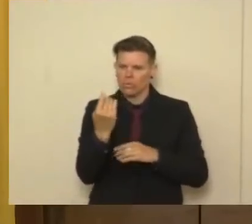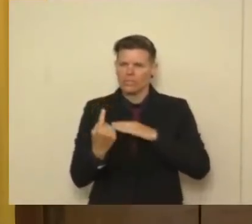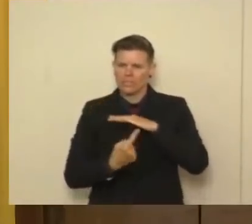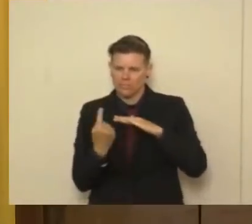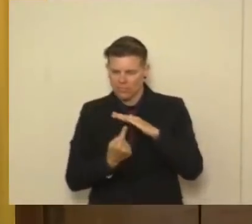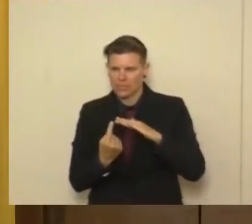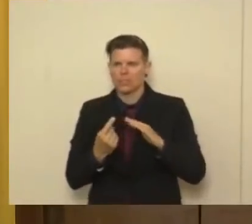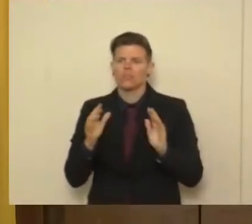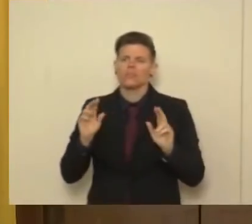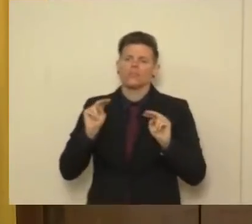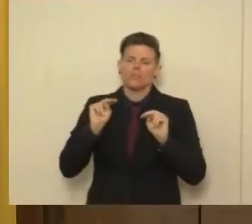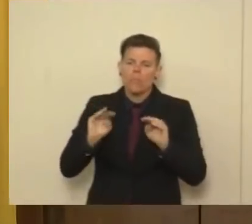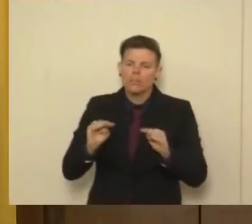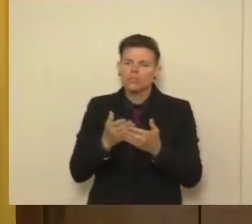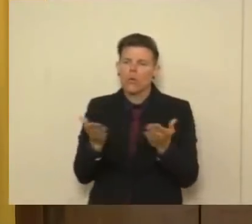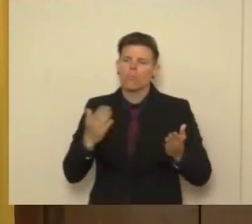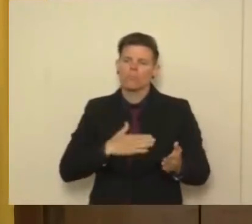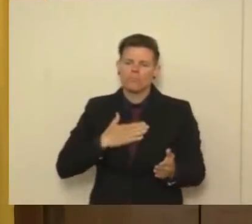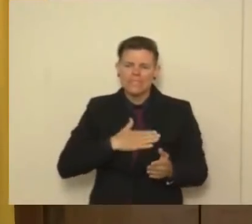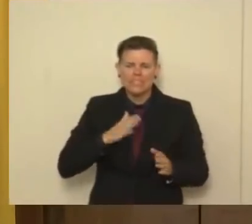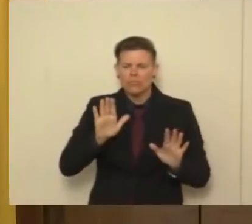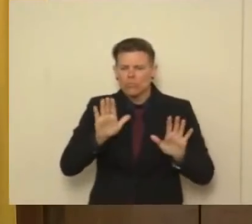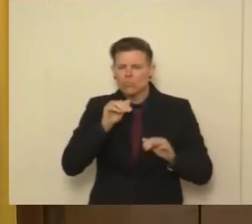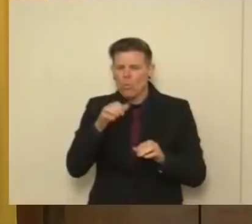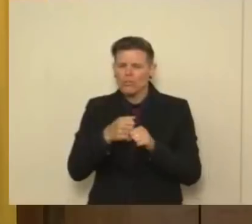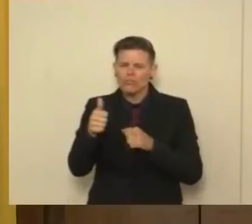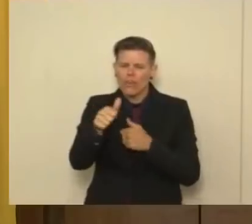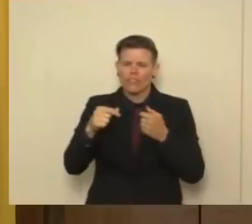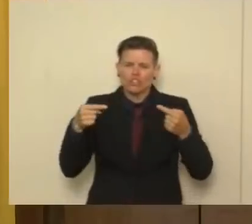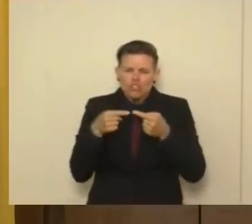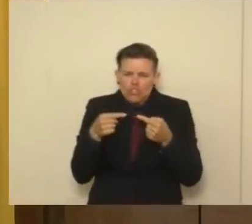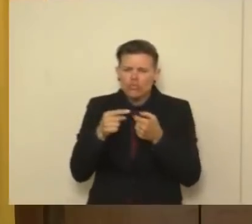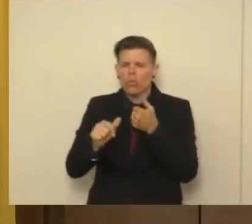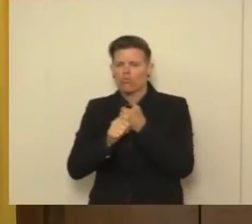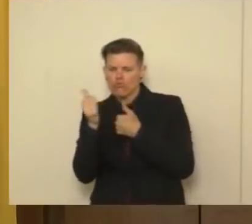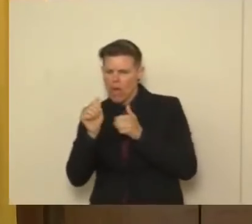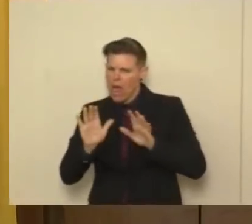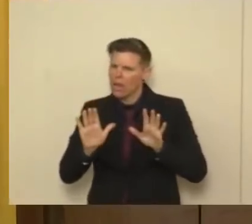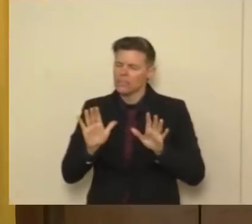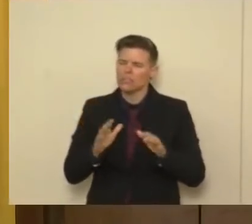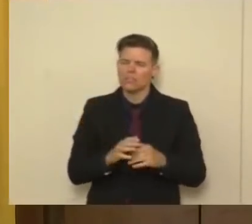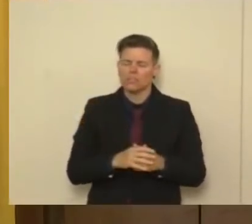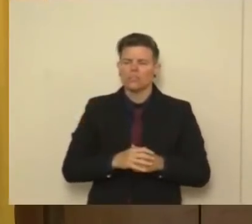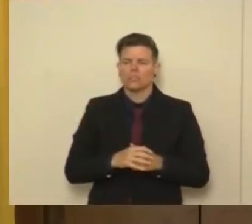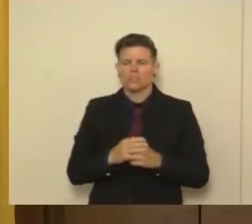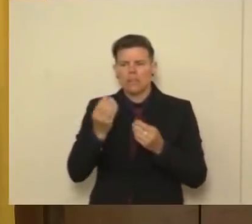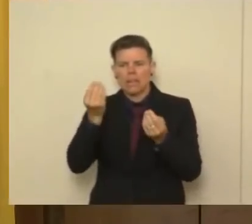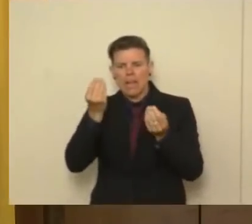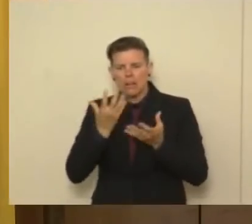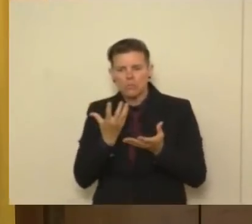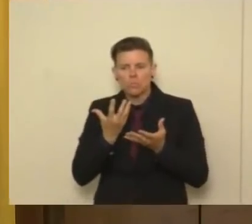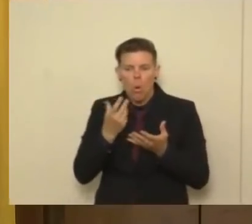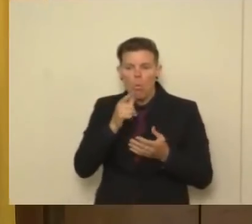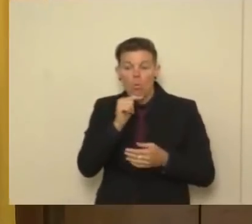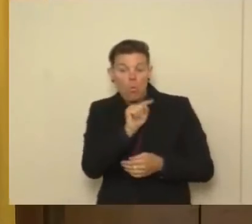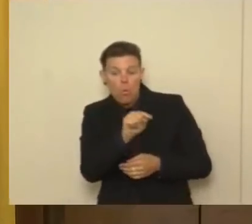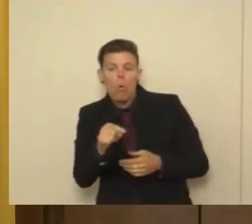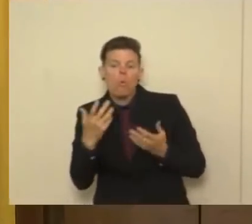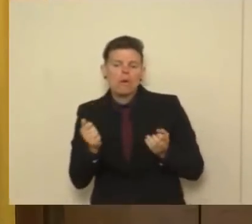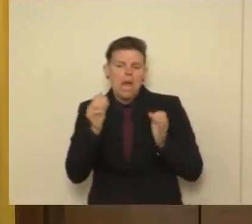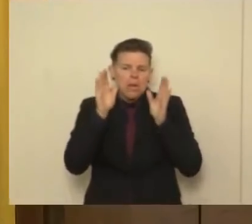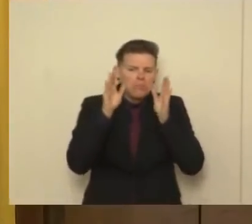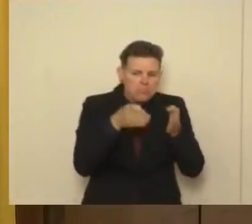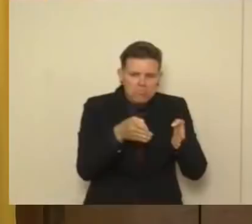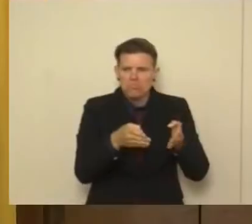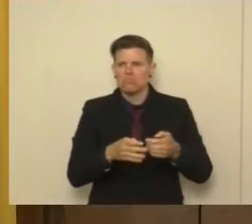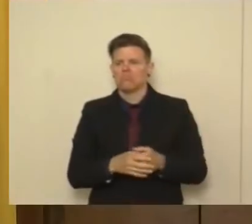harm's way, but to let us know so that we can enforce. And I wish we weren't in that position, but I think the risks are great enough that